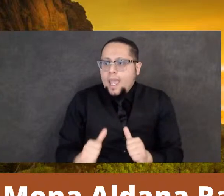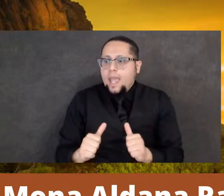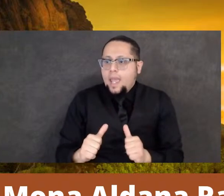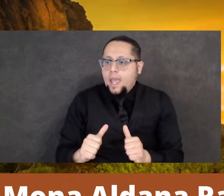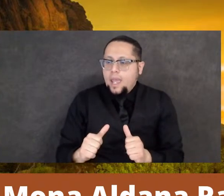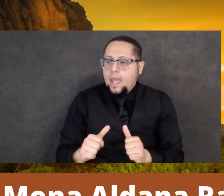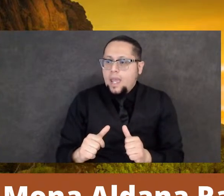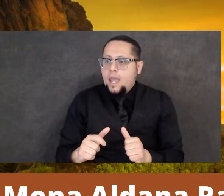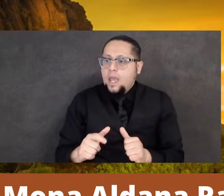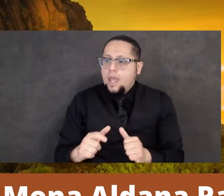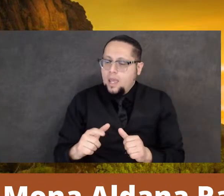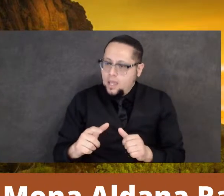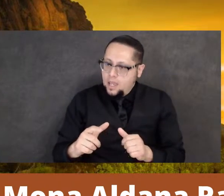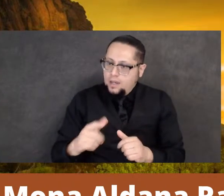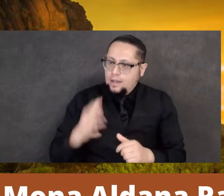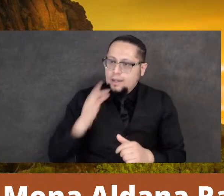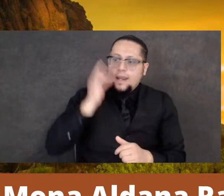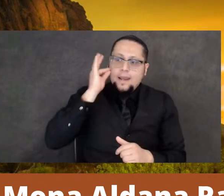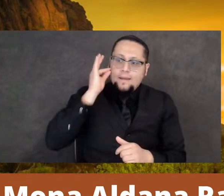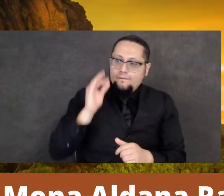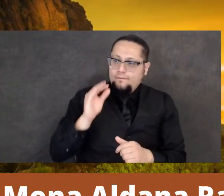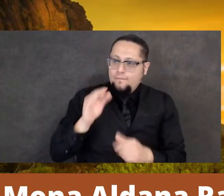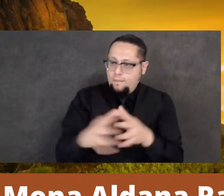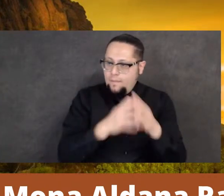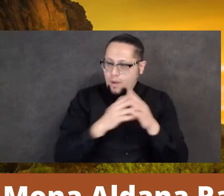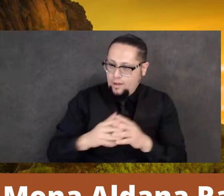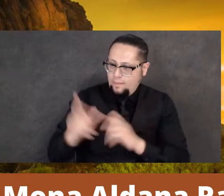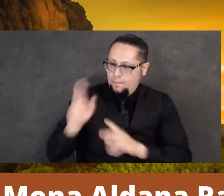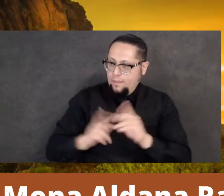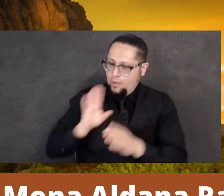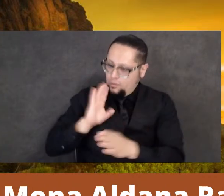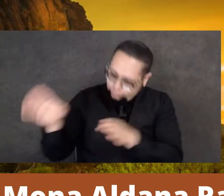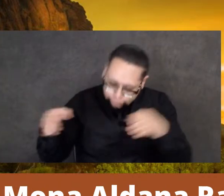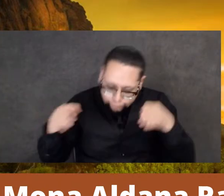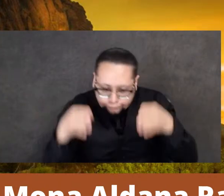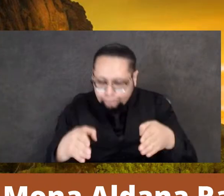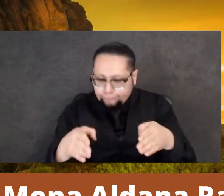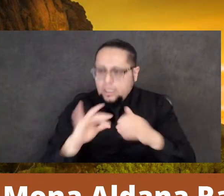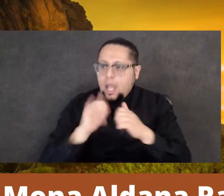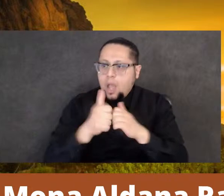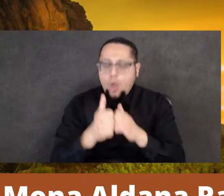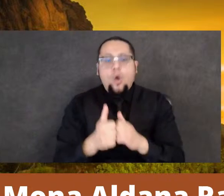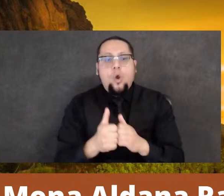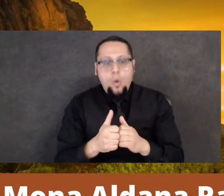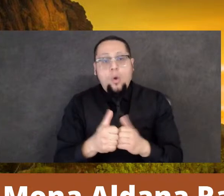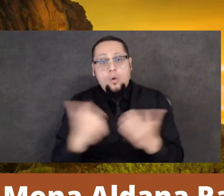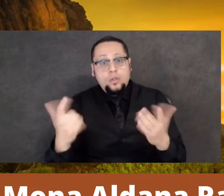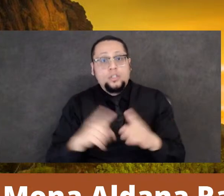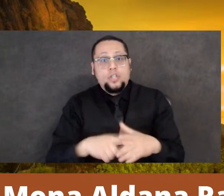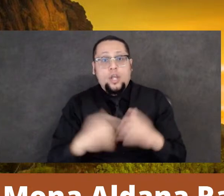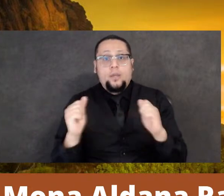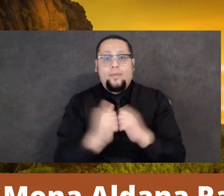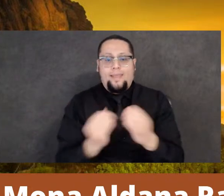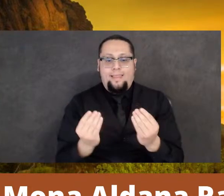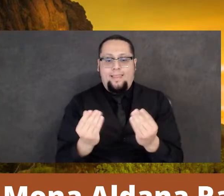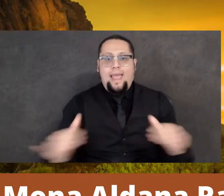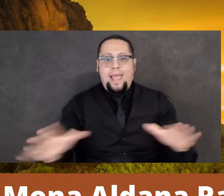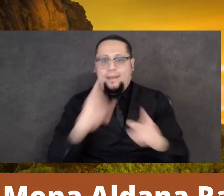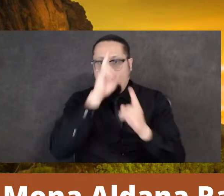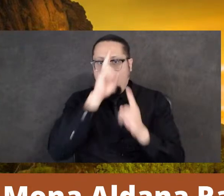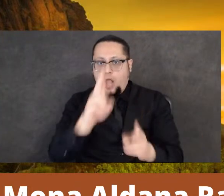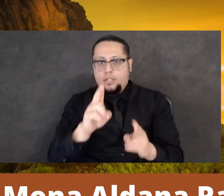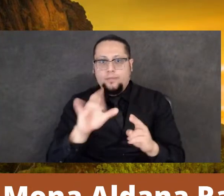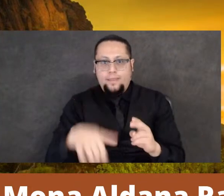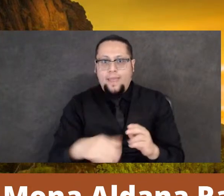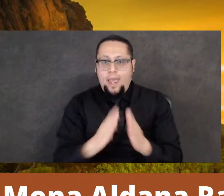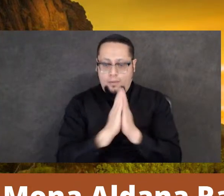Native American voices? Of course, starting from beginning to look at a land acknowledgement when we do our work here at our